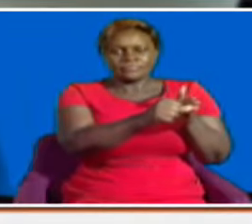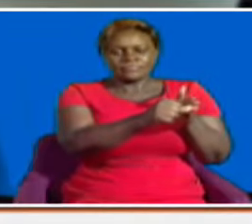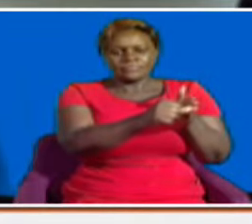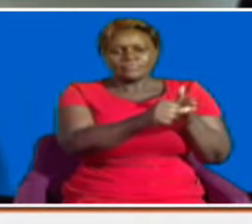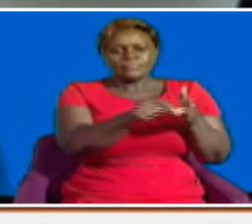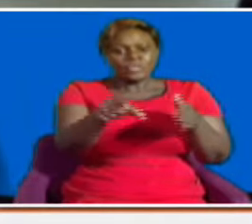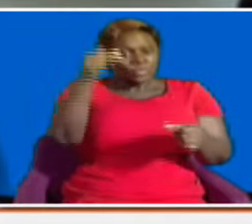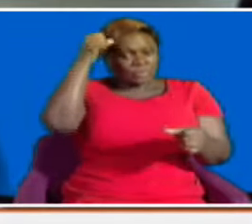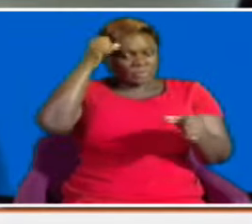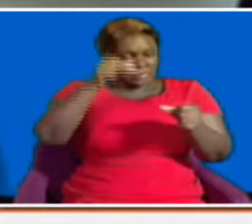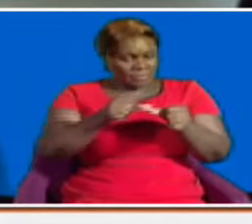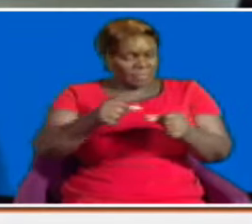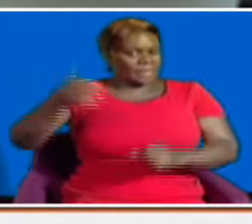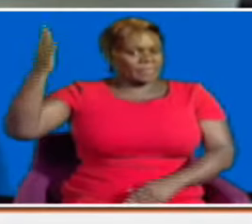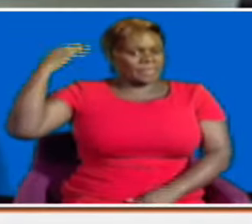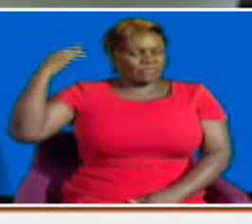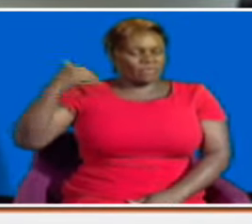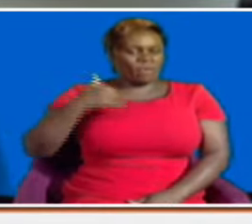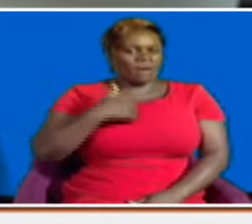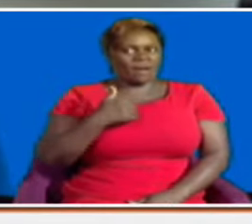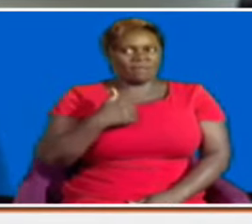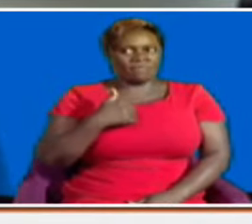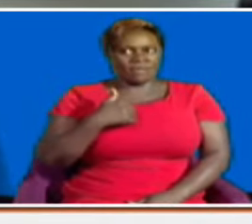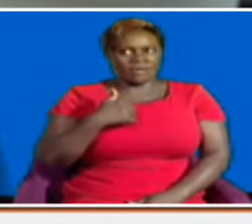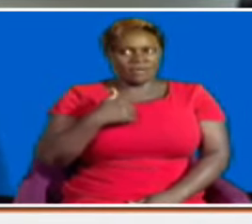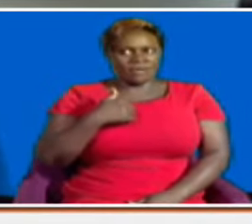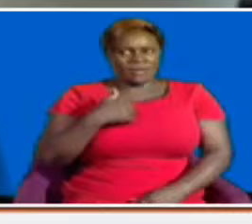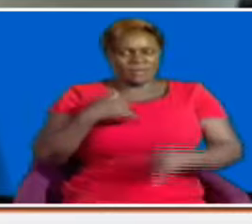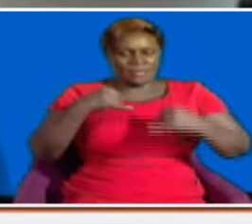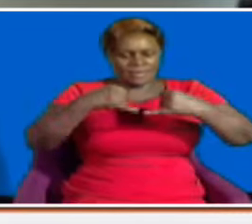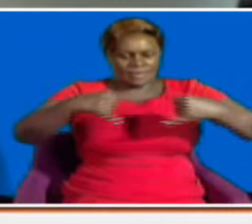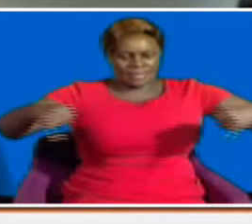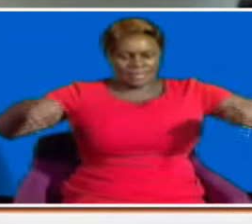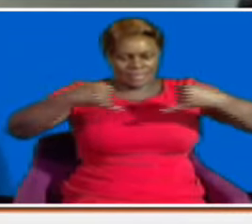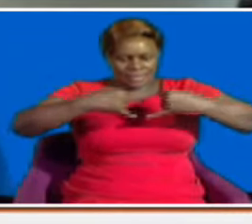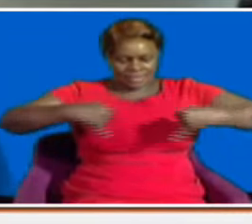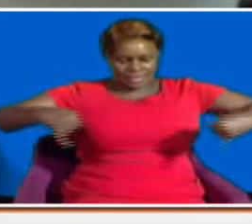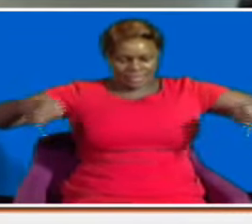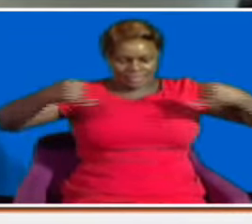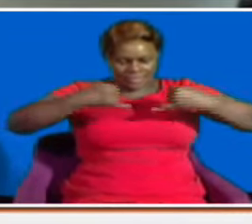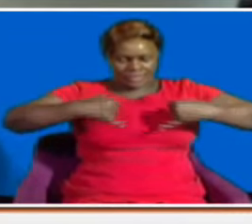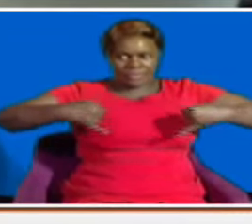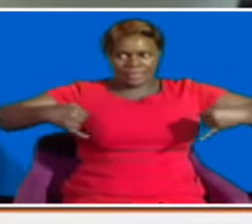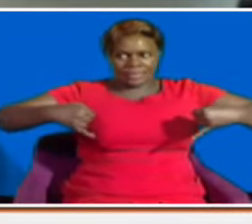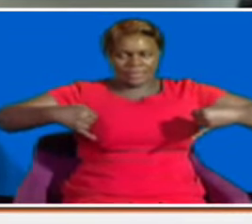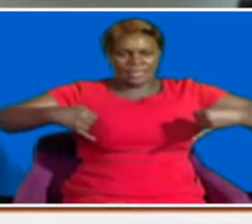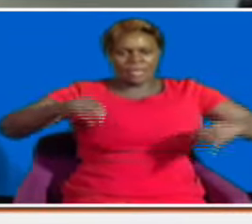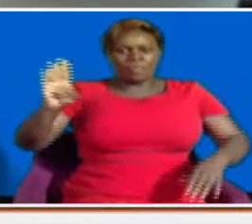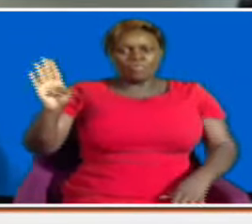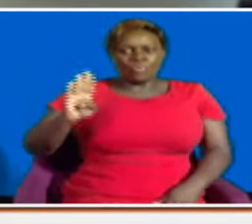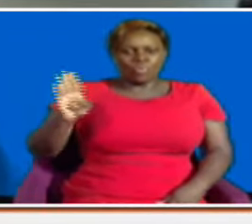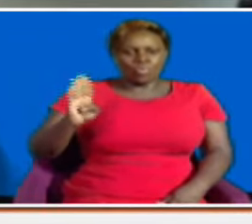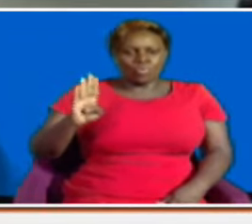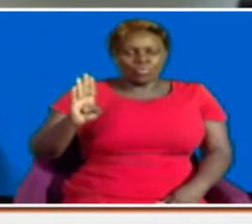If you recall, previously we had straight lines of our branding, just navy blue and light